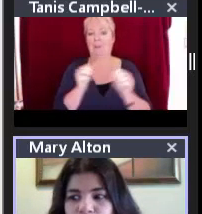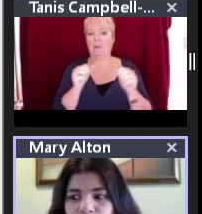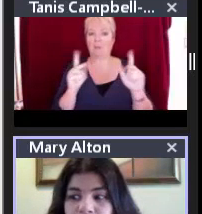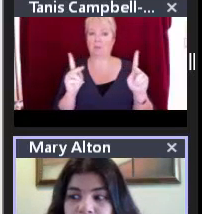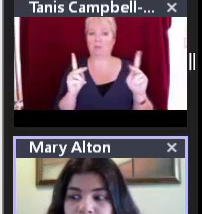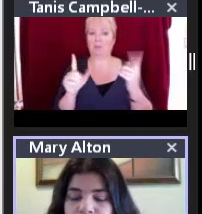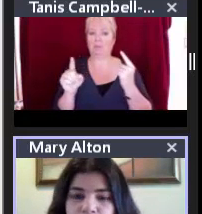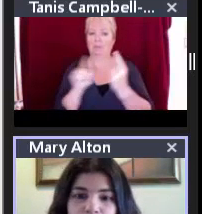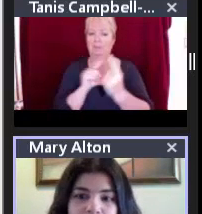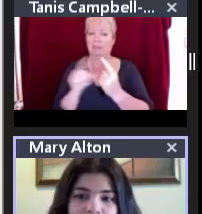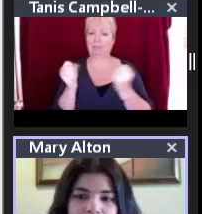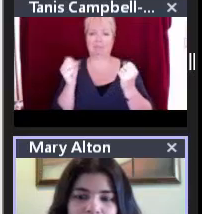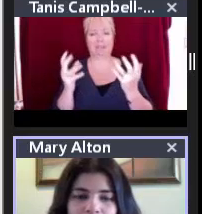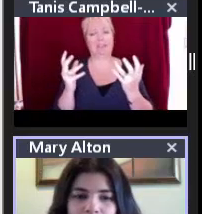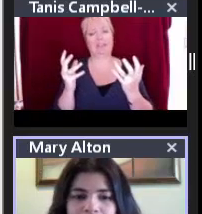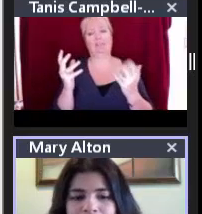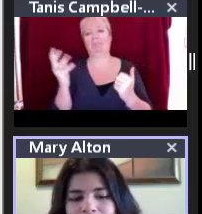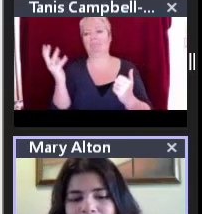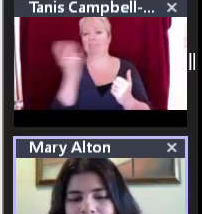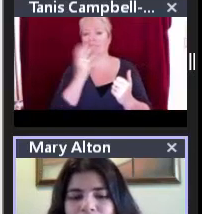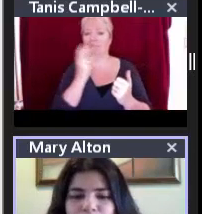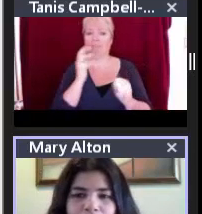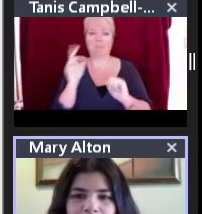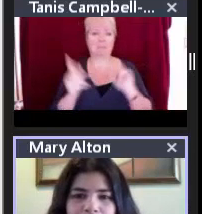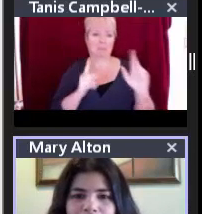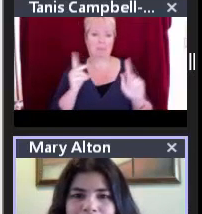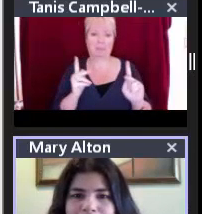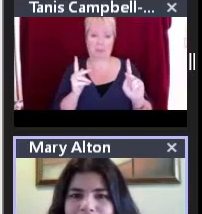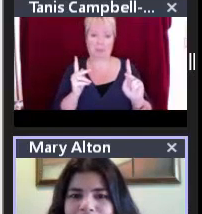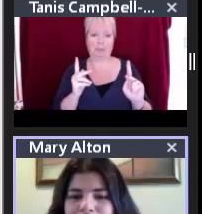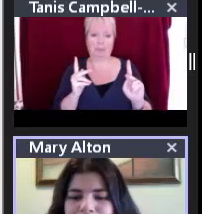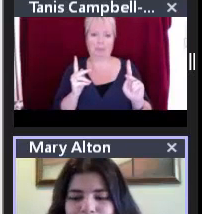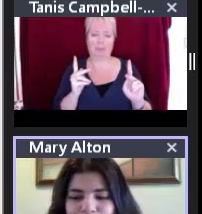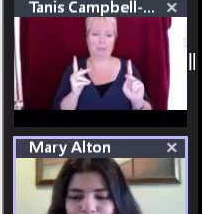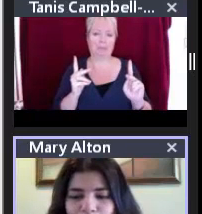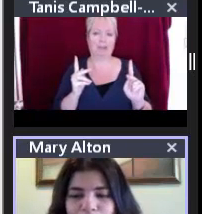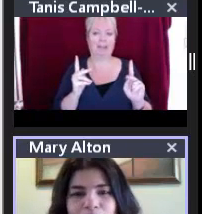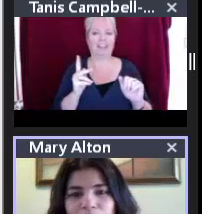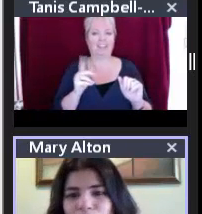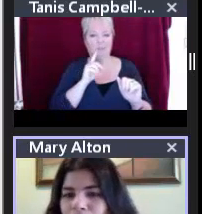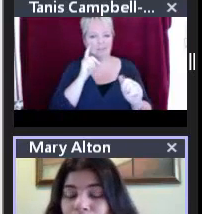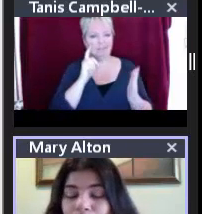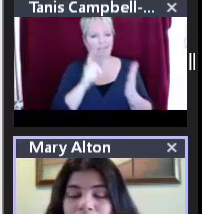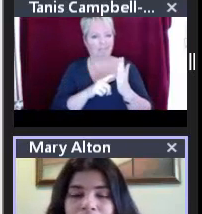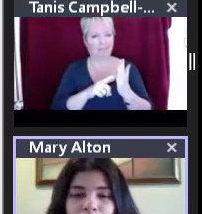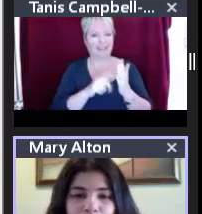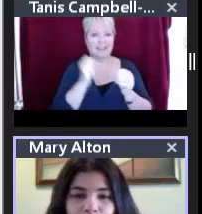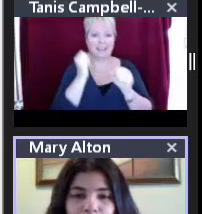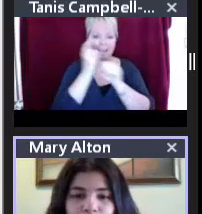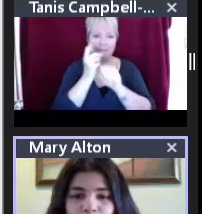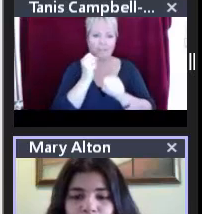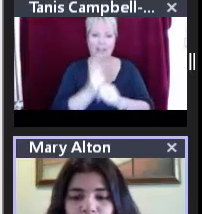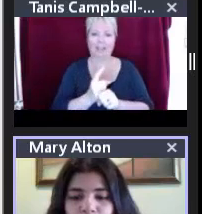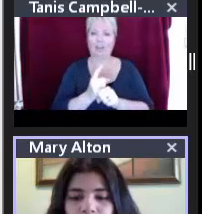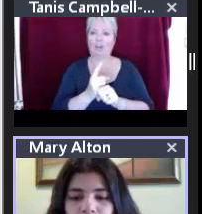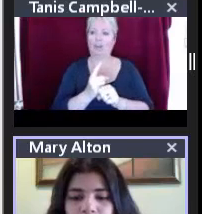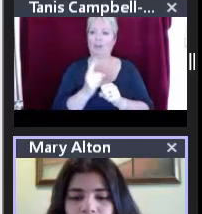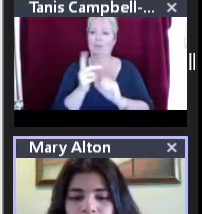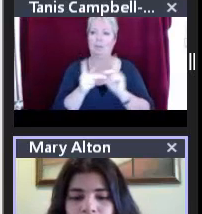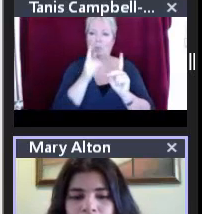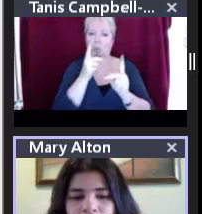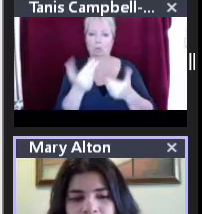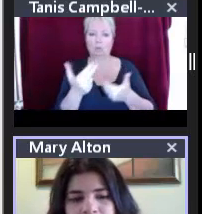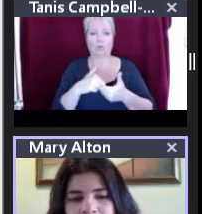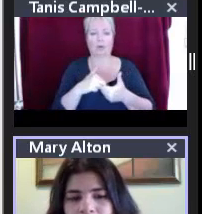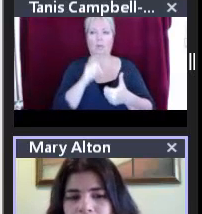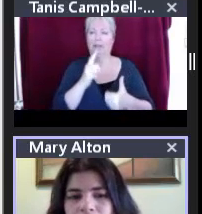of extraordinary individuals. And, I think that is one thing that I consistently see from year to year. People who